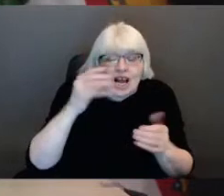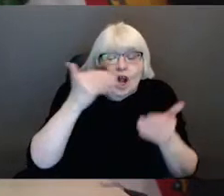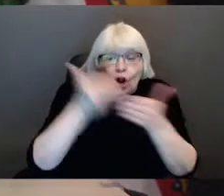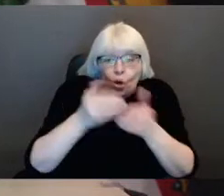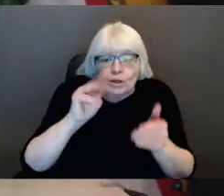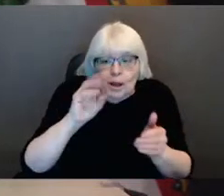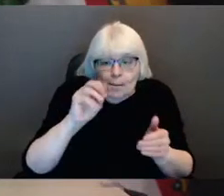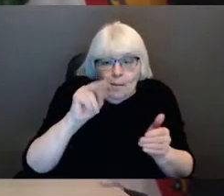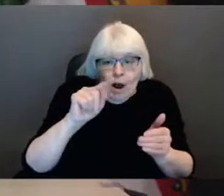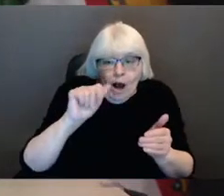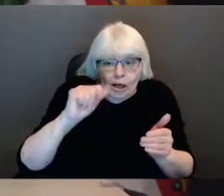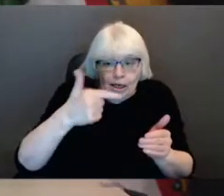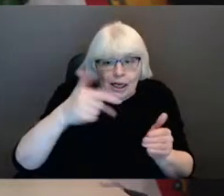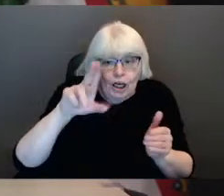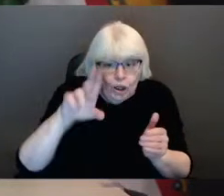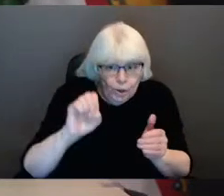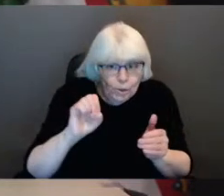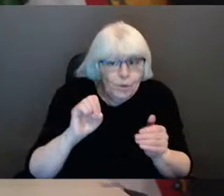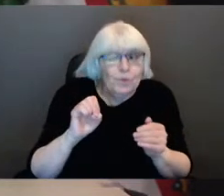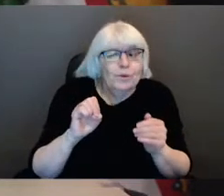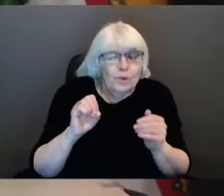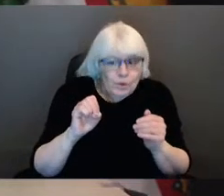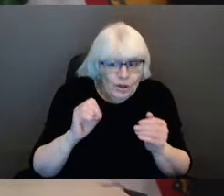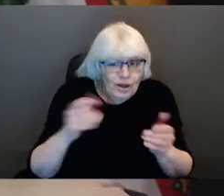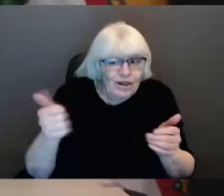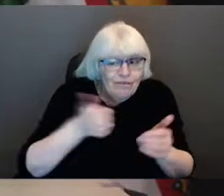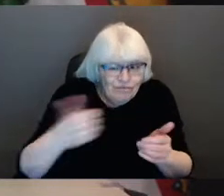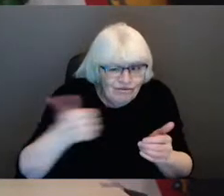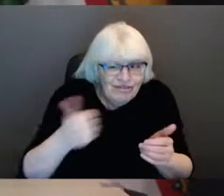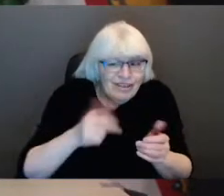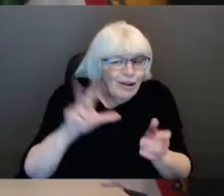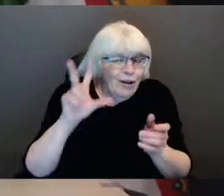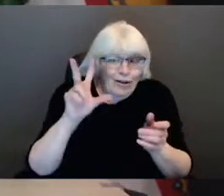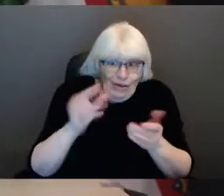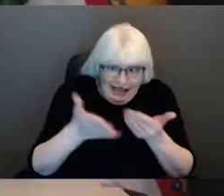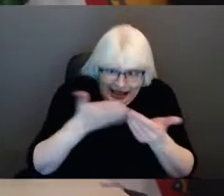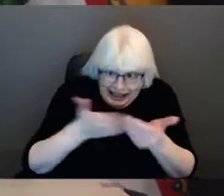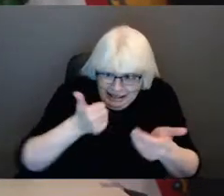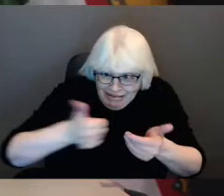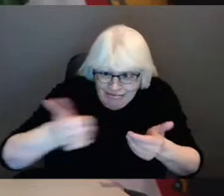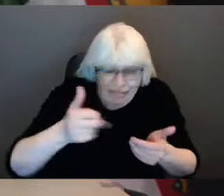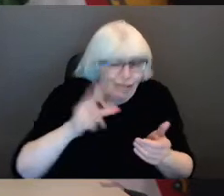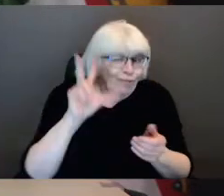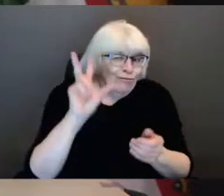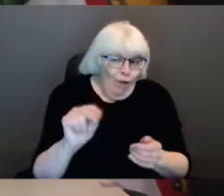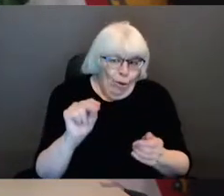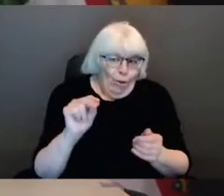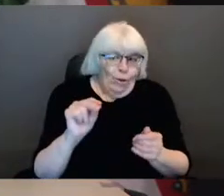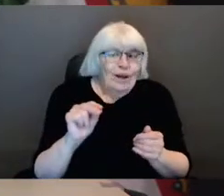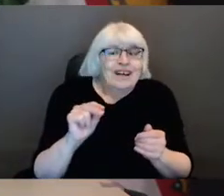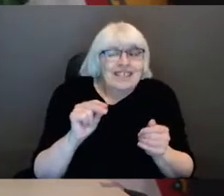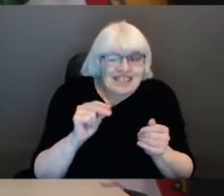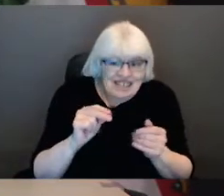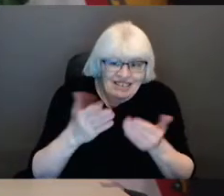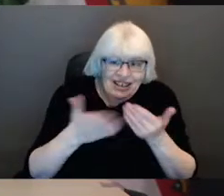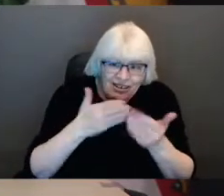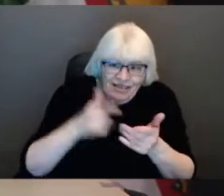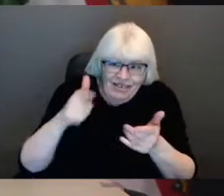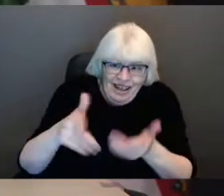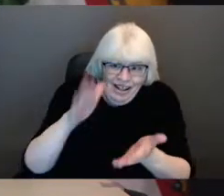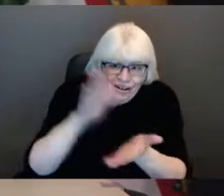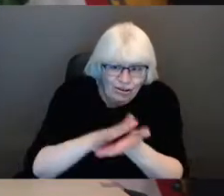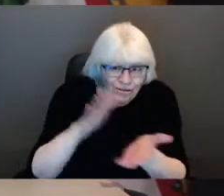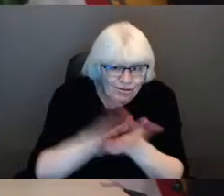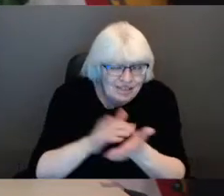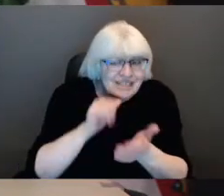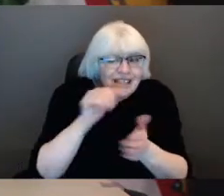it's been sort of highlighted also that, when we didn't have schools open, perhaps we missed an opportunity to be utilizing schools